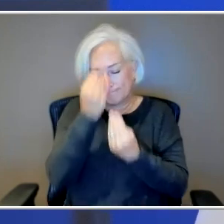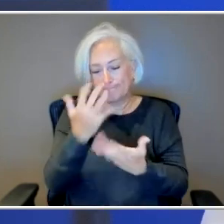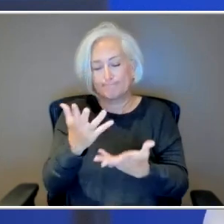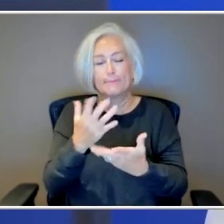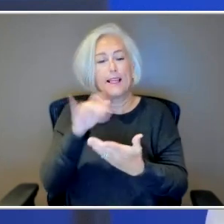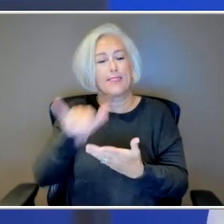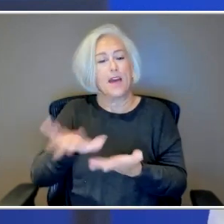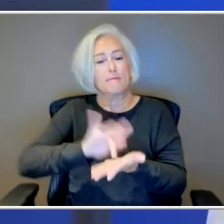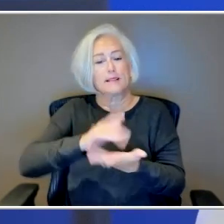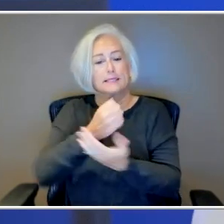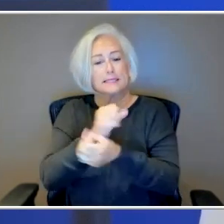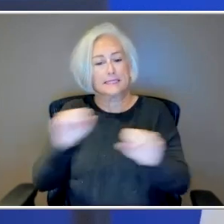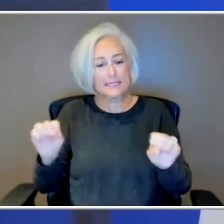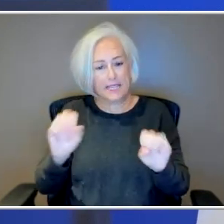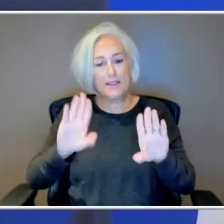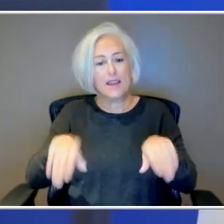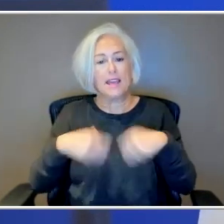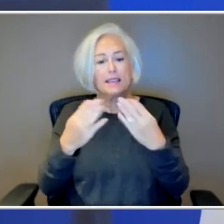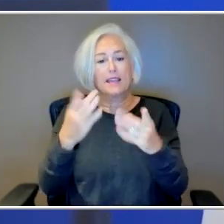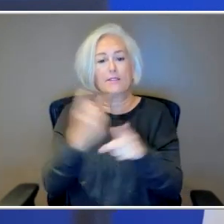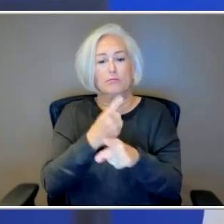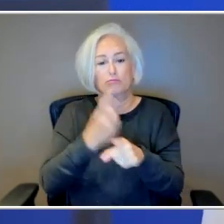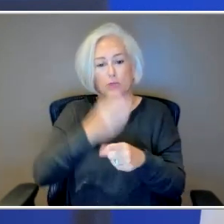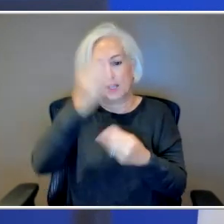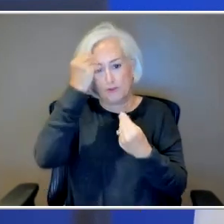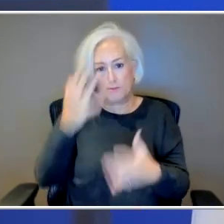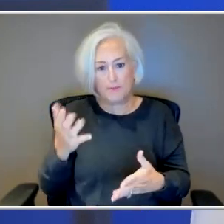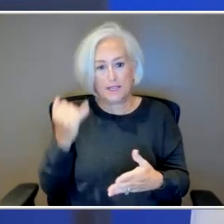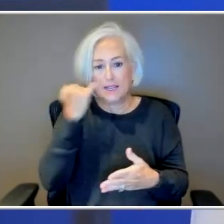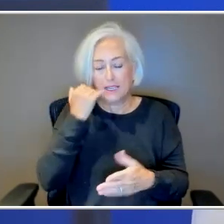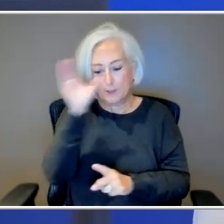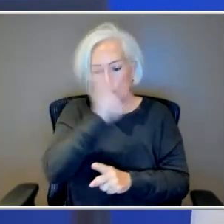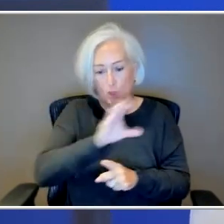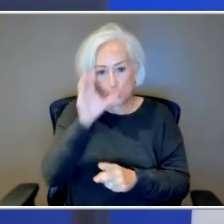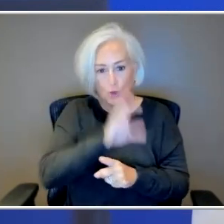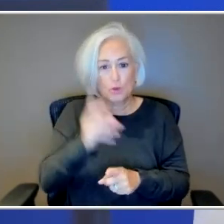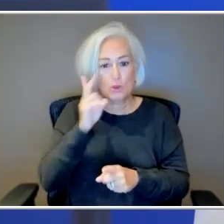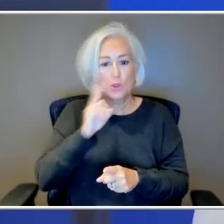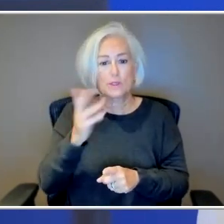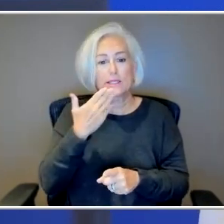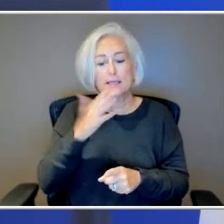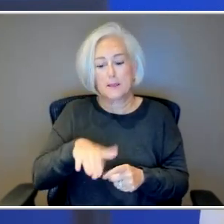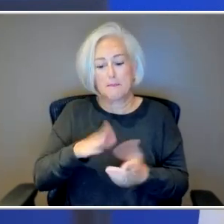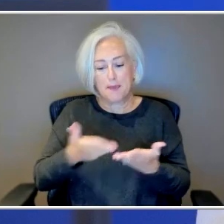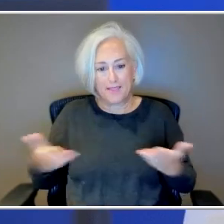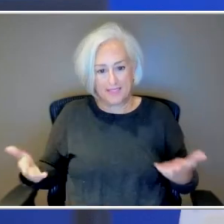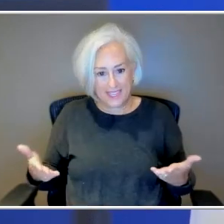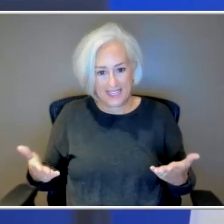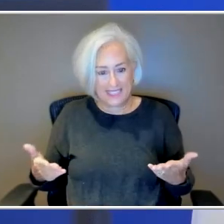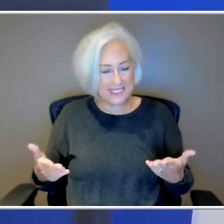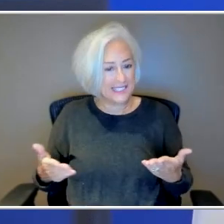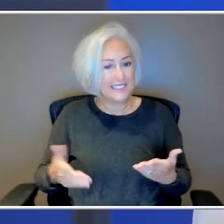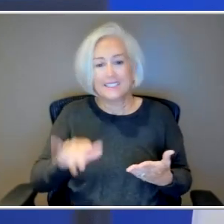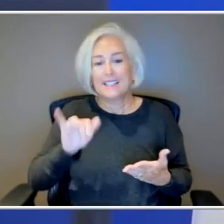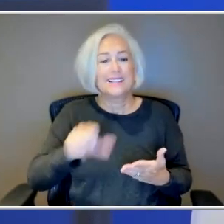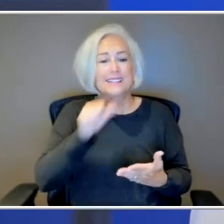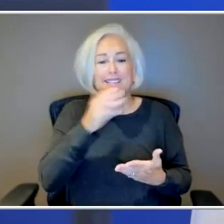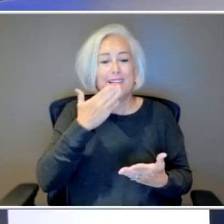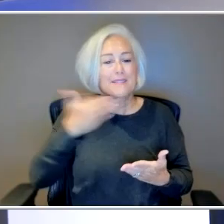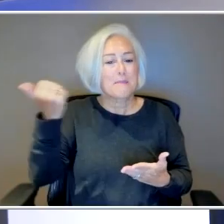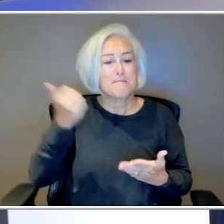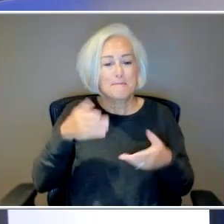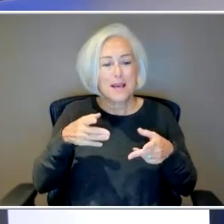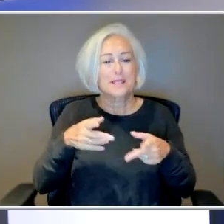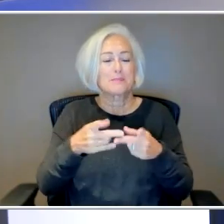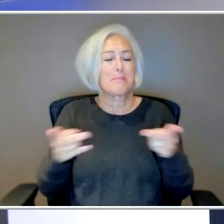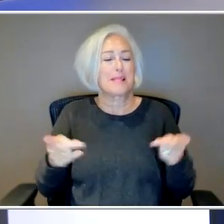and give them the accurate information. Because if you go on Google, actually you're going to see a lot of bad things. So this is not the probably best place to look for. Not the time to